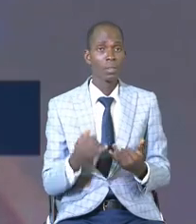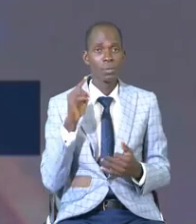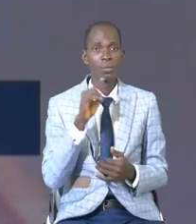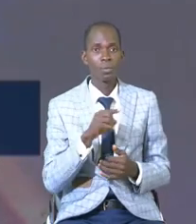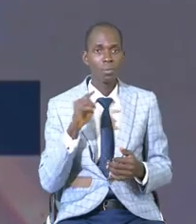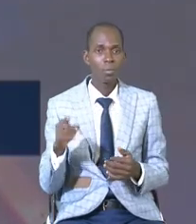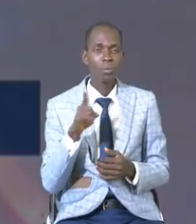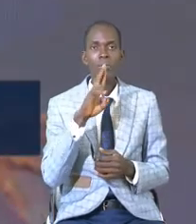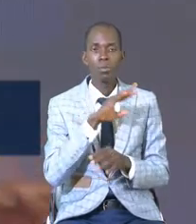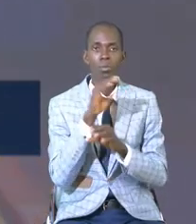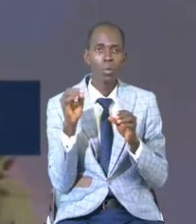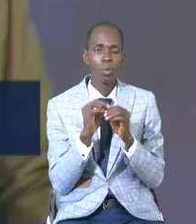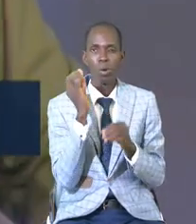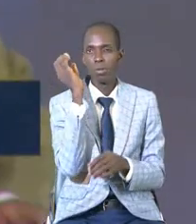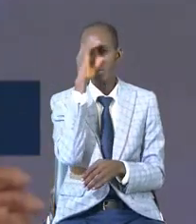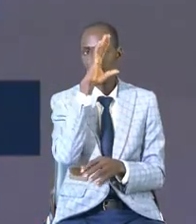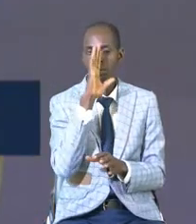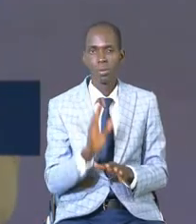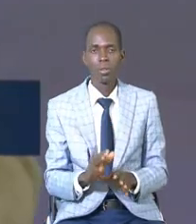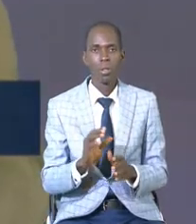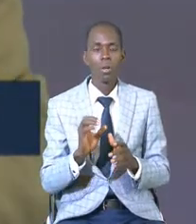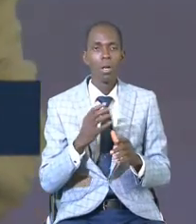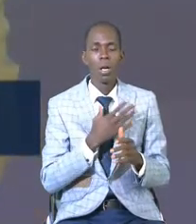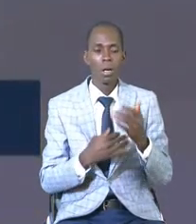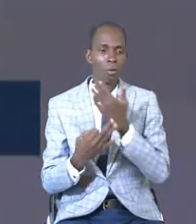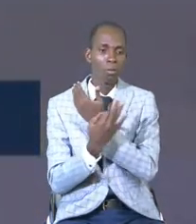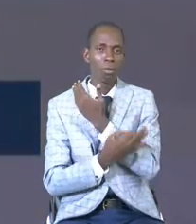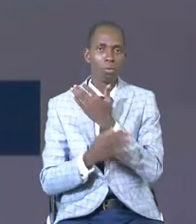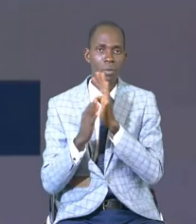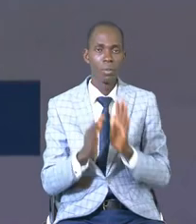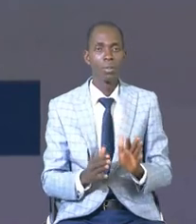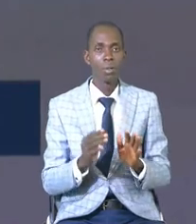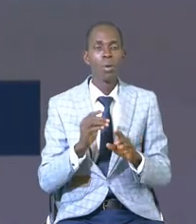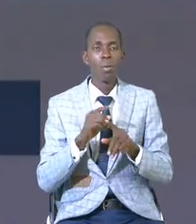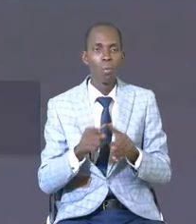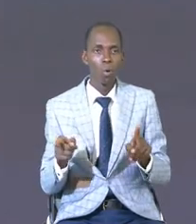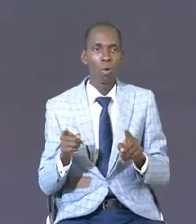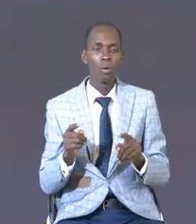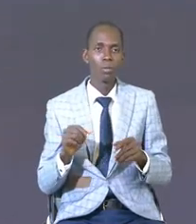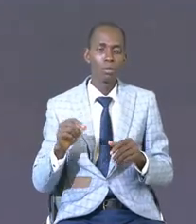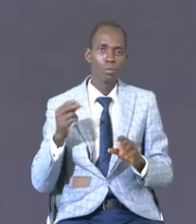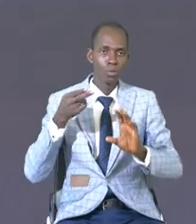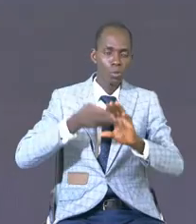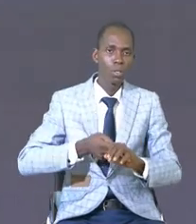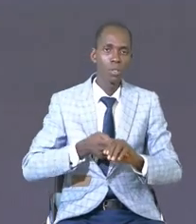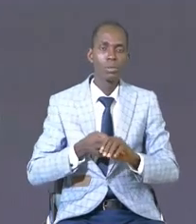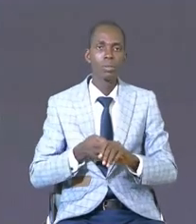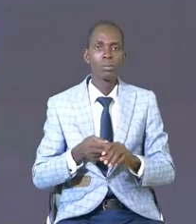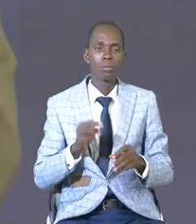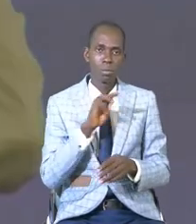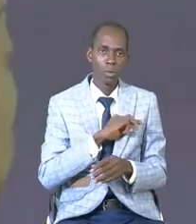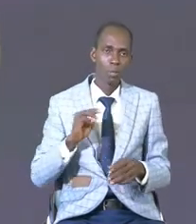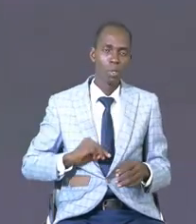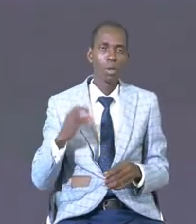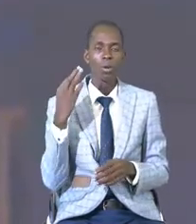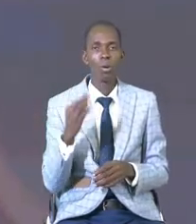strangers and foreigners, but fellow citizens with the saints.